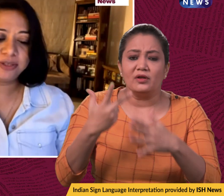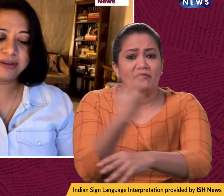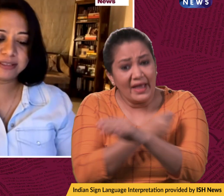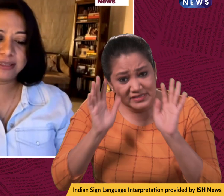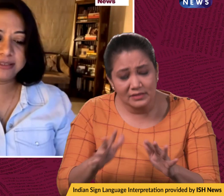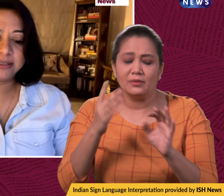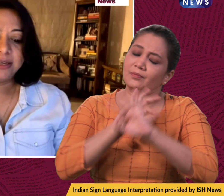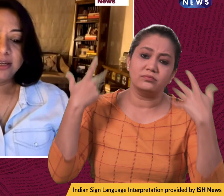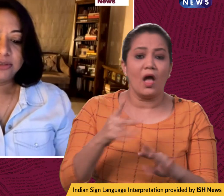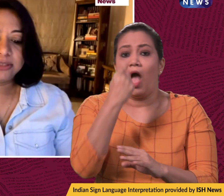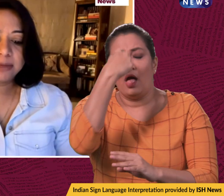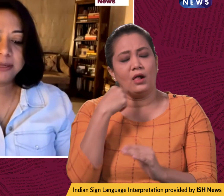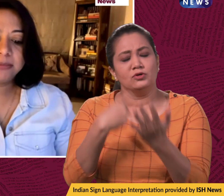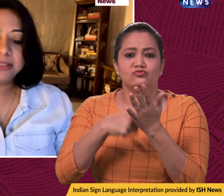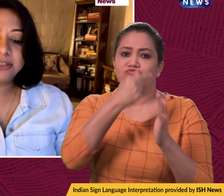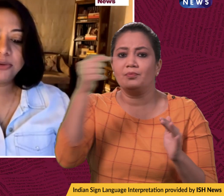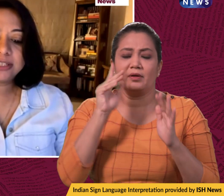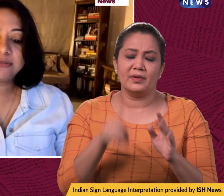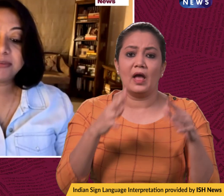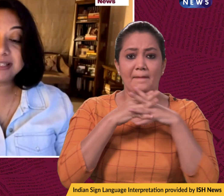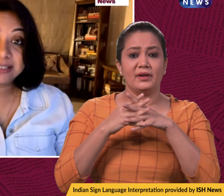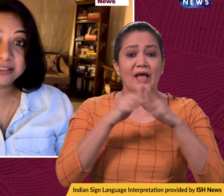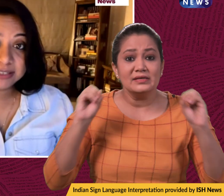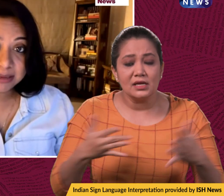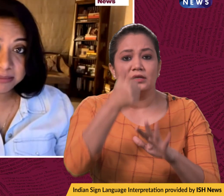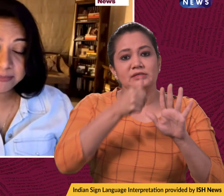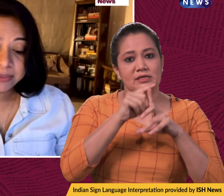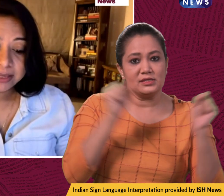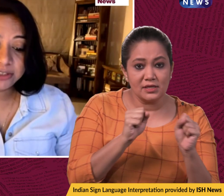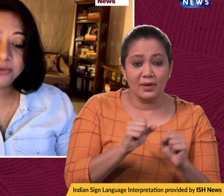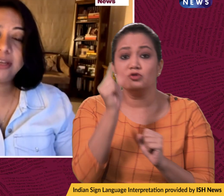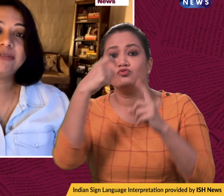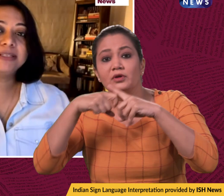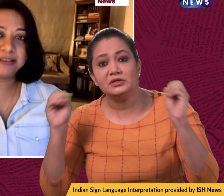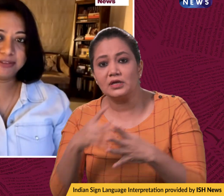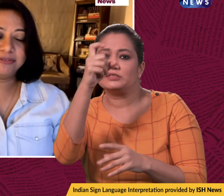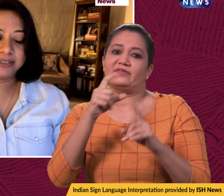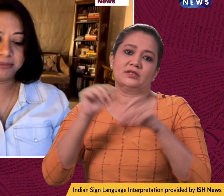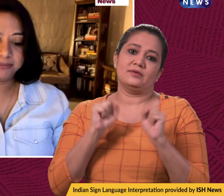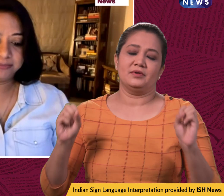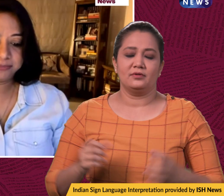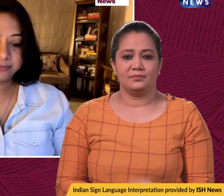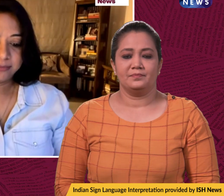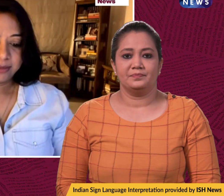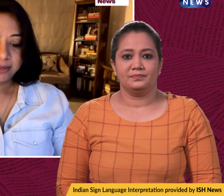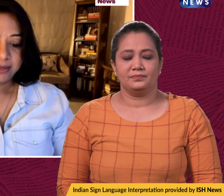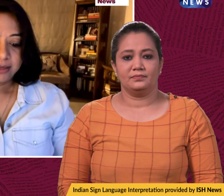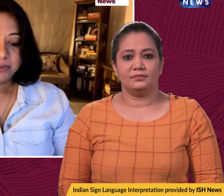the person is fully vaccinated. Rules are applicable in the US from the 6th of December and the UK from the 7th of December.